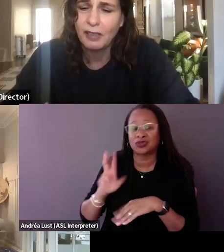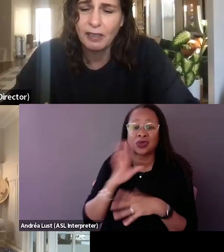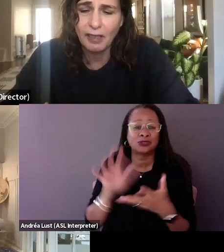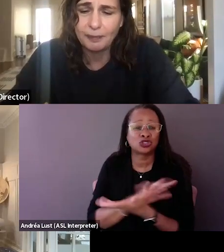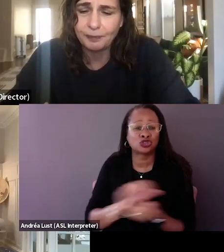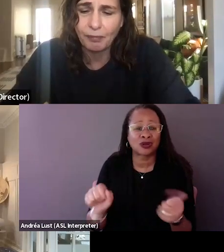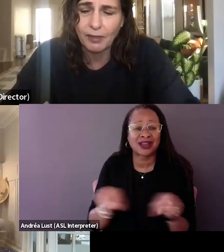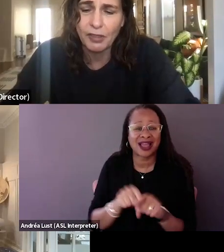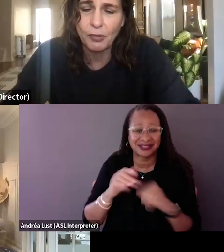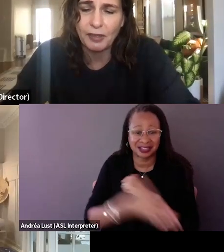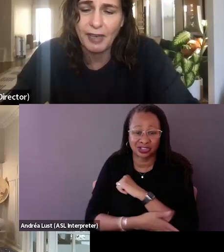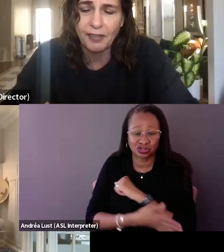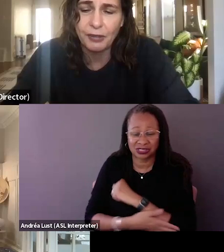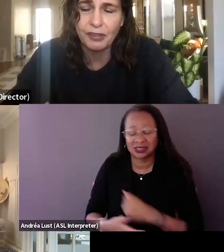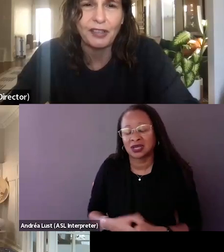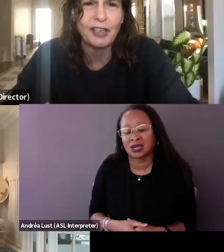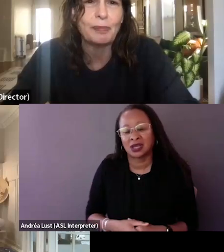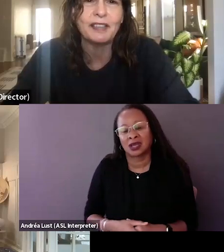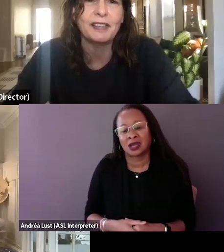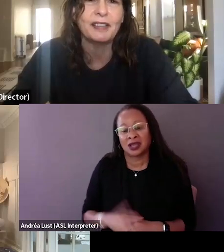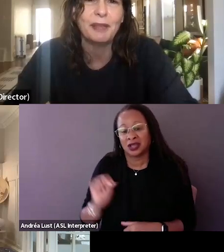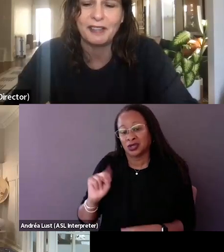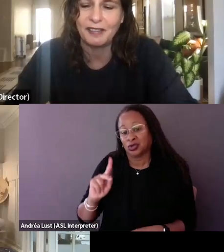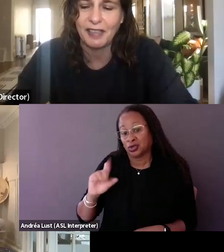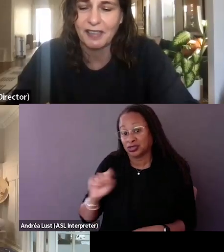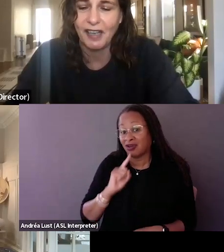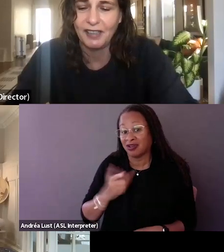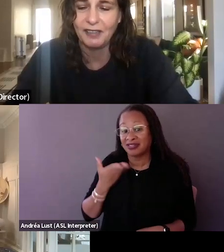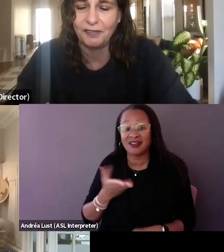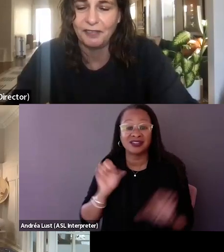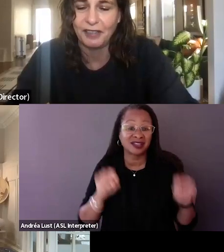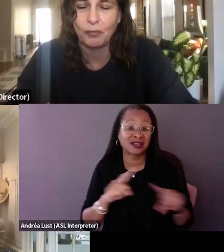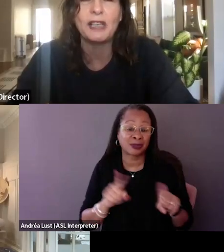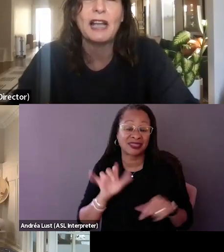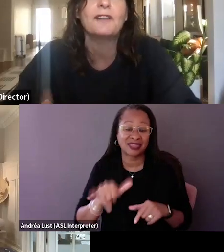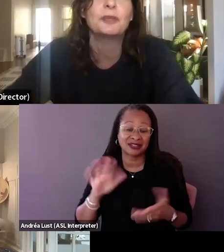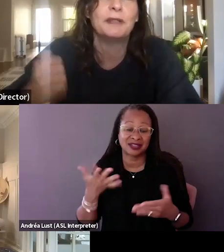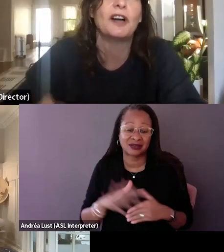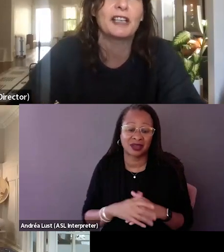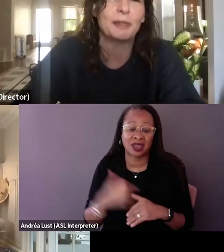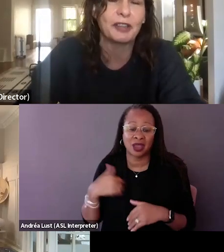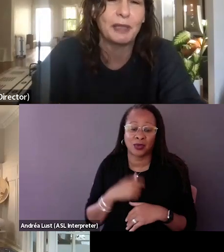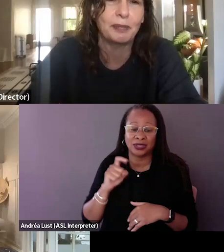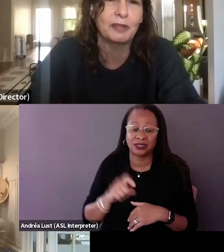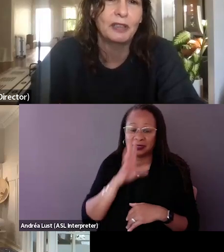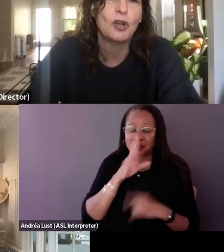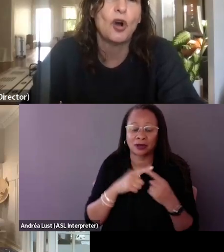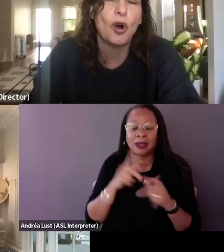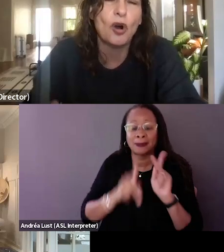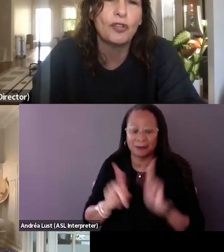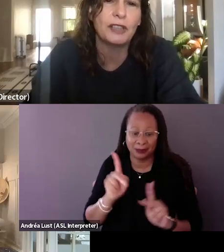country. So yeah, the nukes are there, but that's kind of like, we have to be talking about the